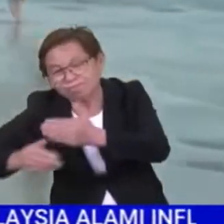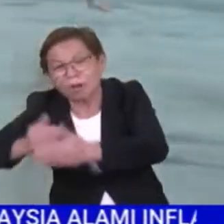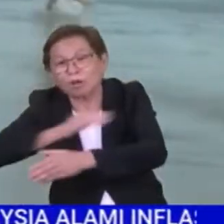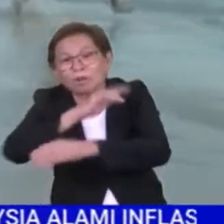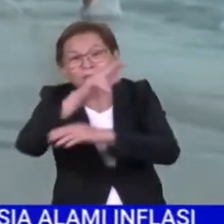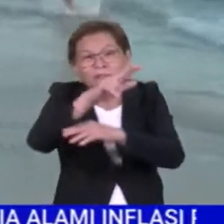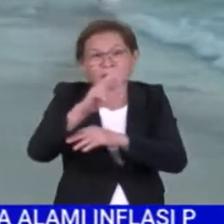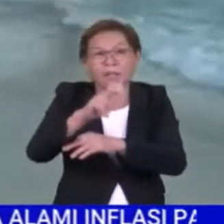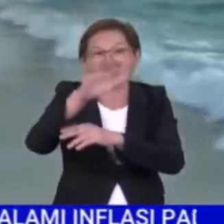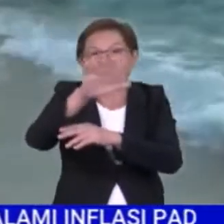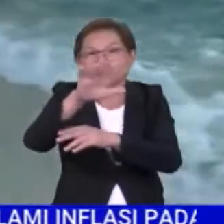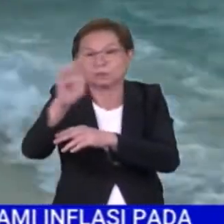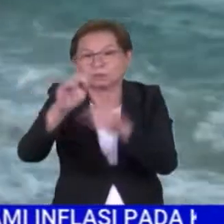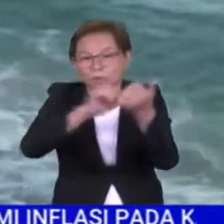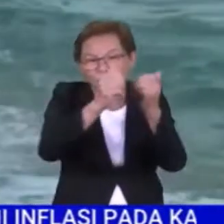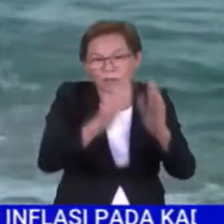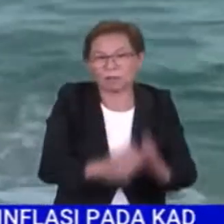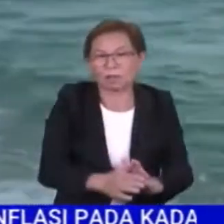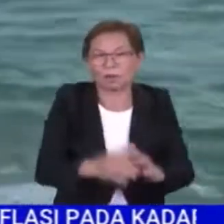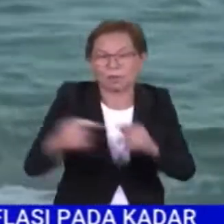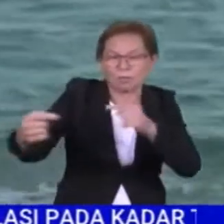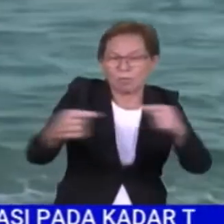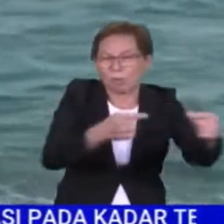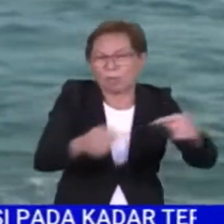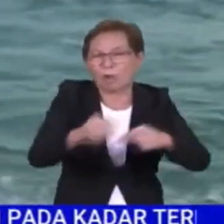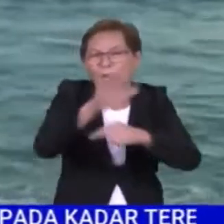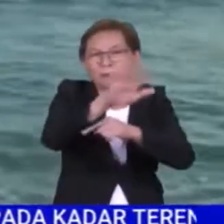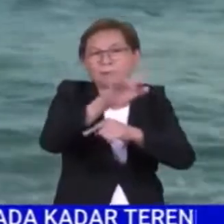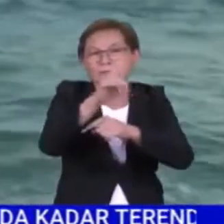keseluruhan, 357 atlet berentak pada saingan